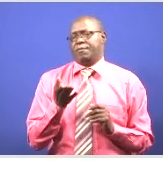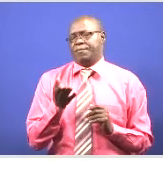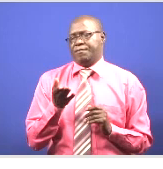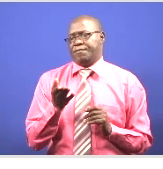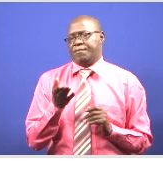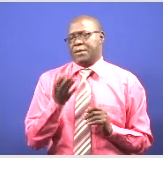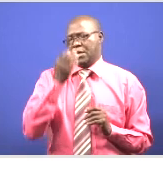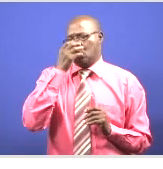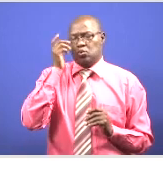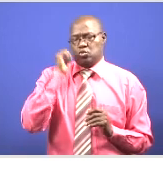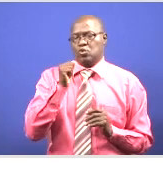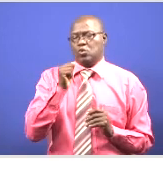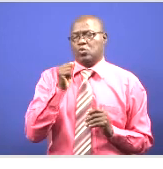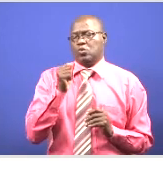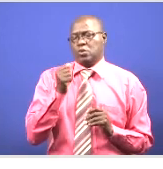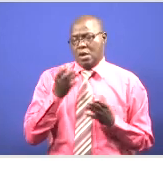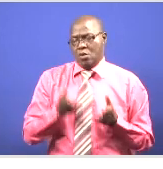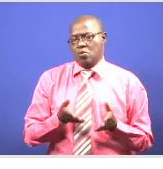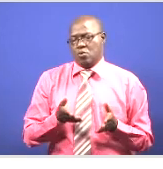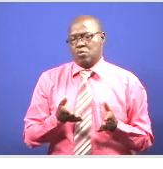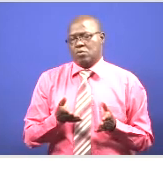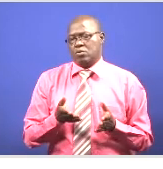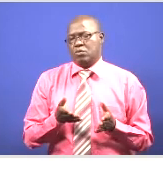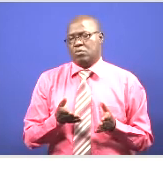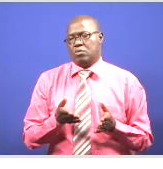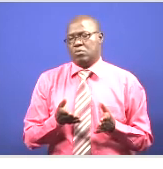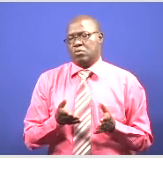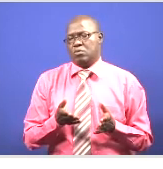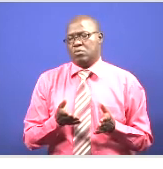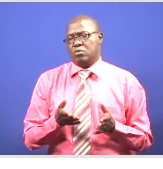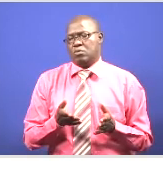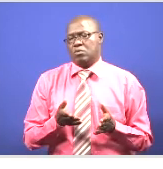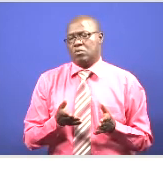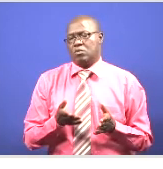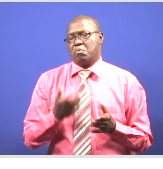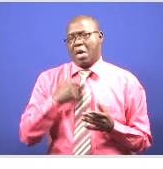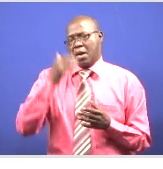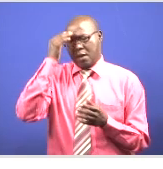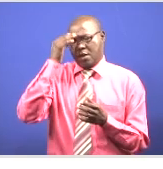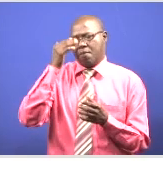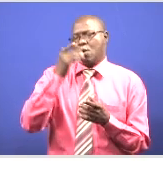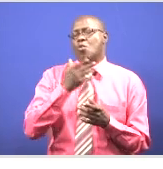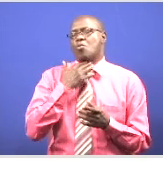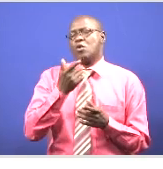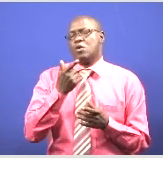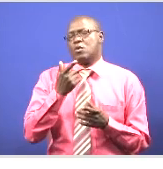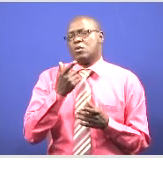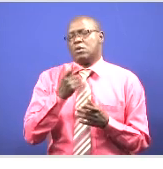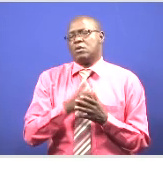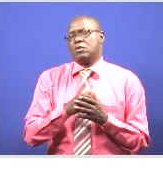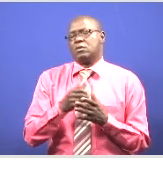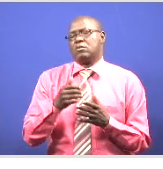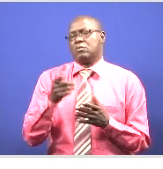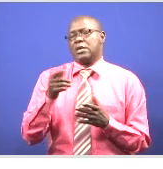Ruto is right now, I want to just bet that he has the KRA's